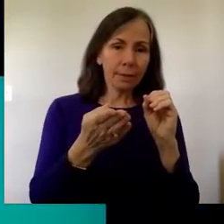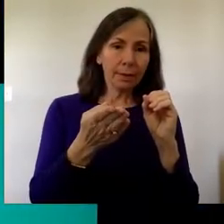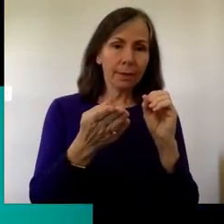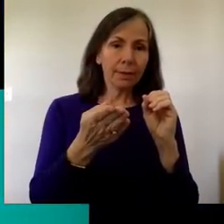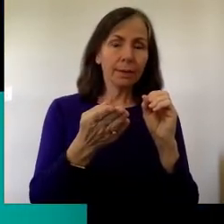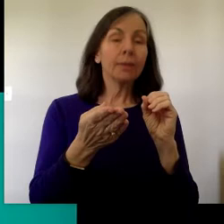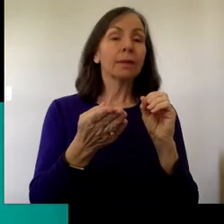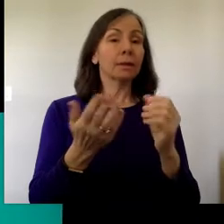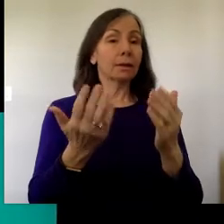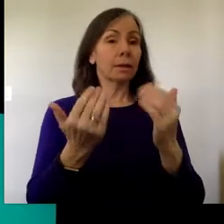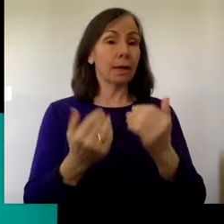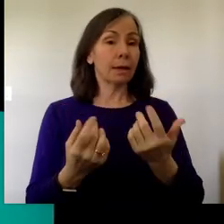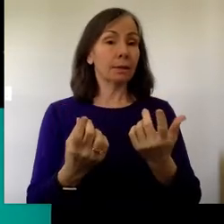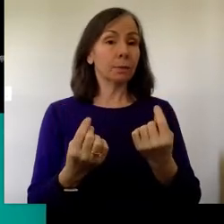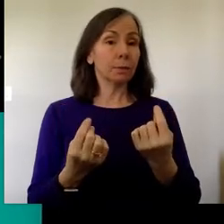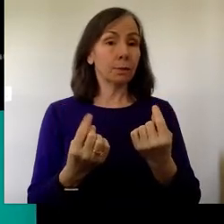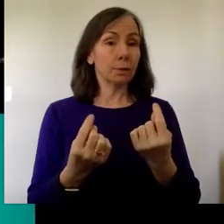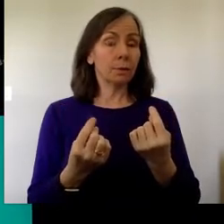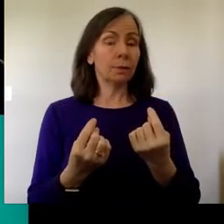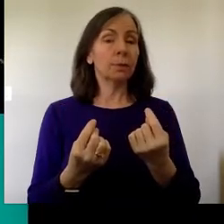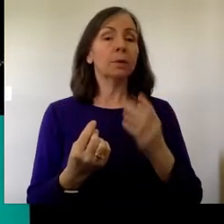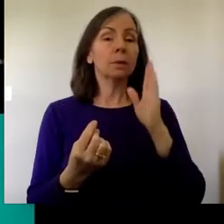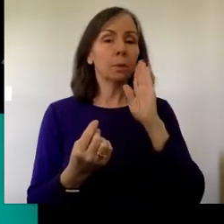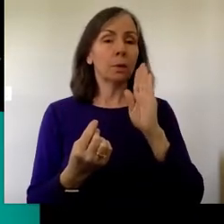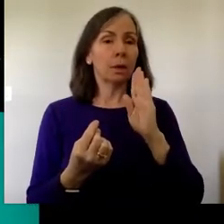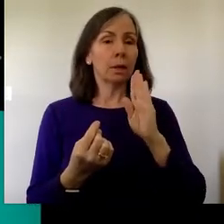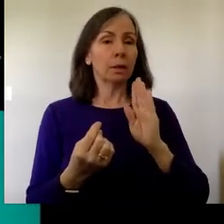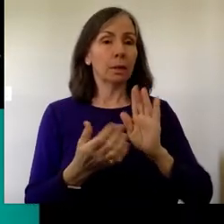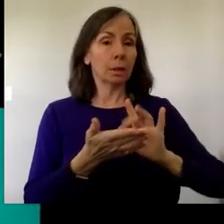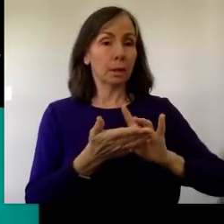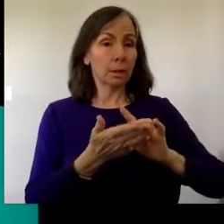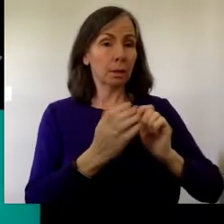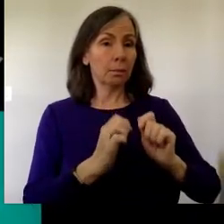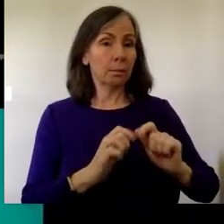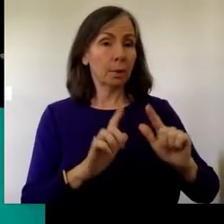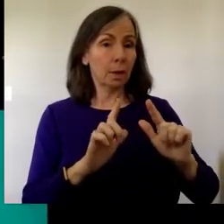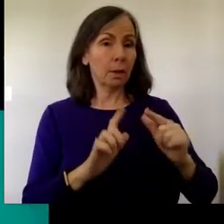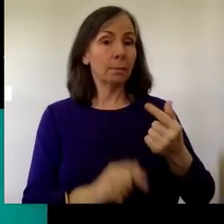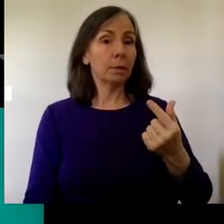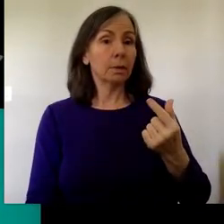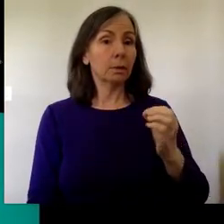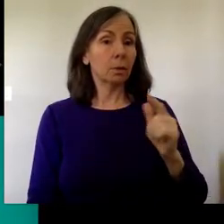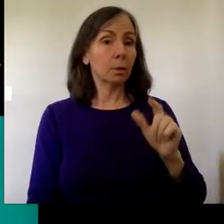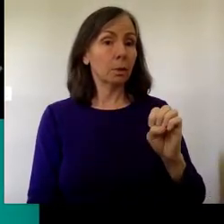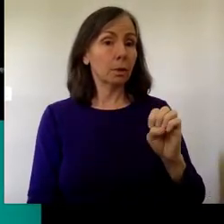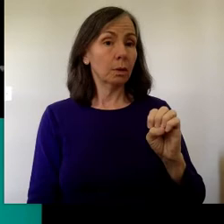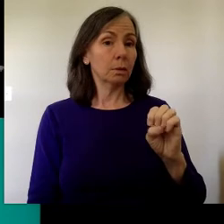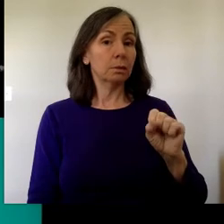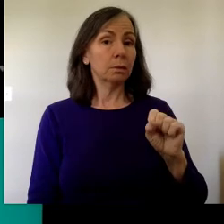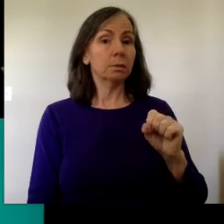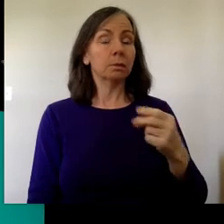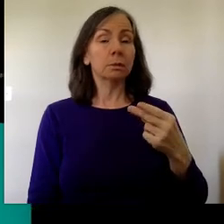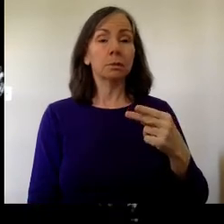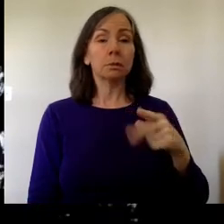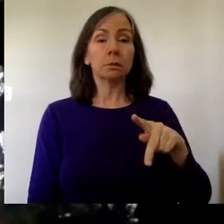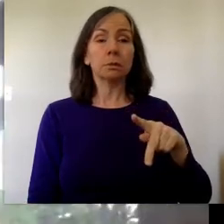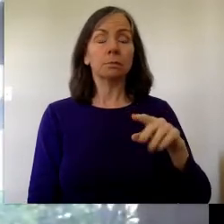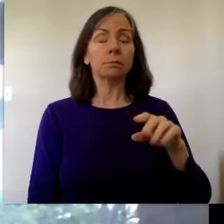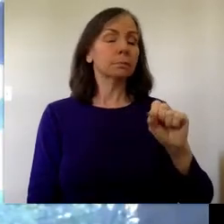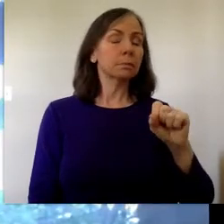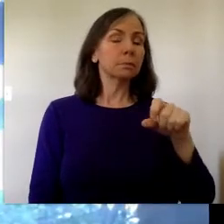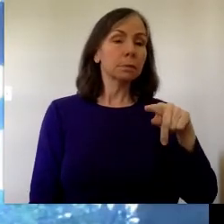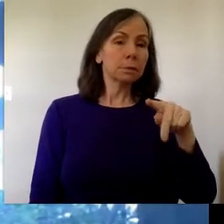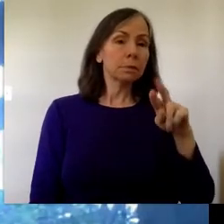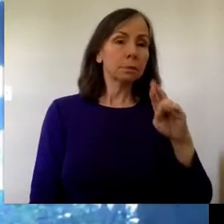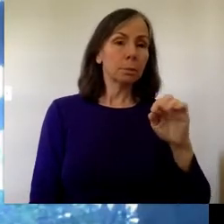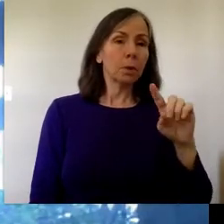you are going to go to the Google spreadsheet that says genetics trait data, and you're